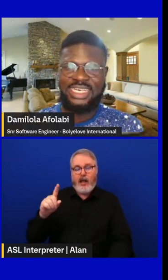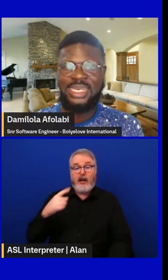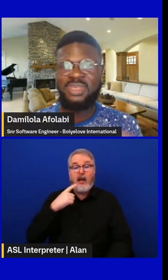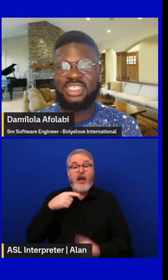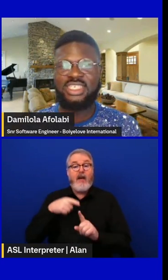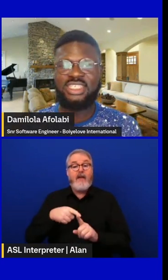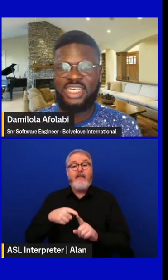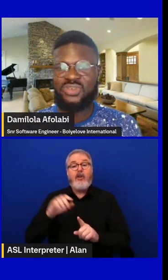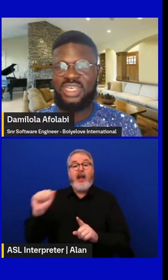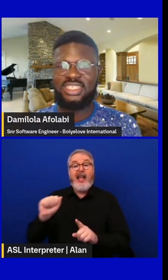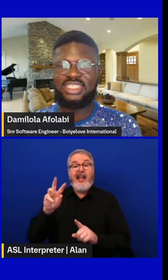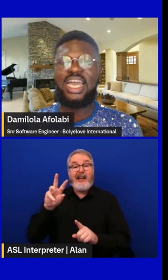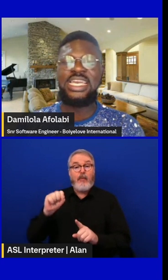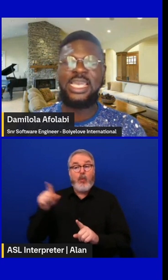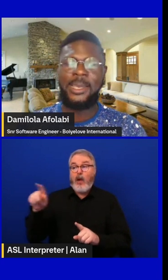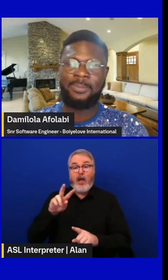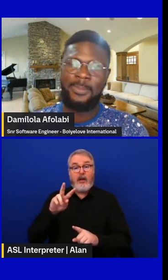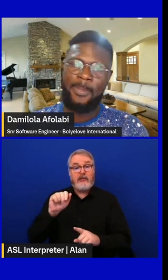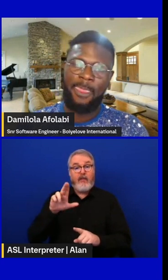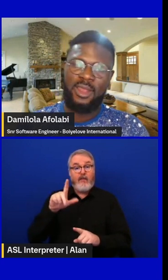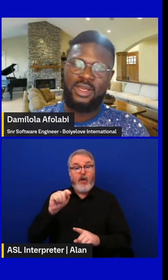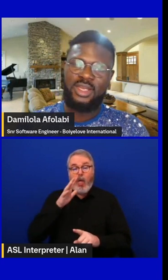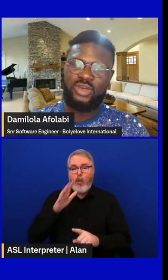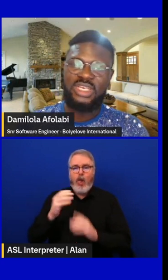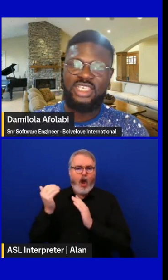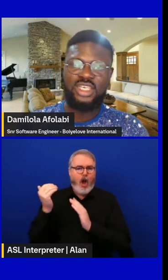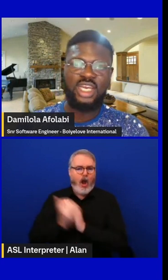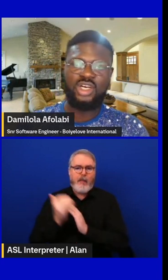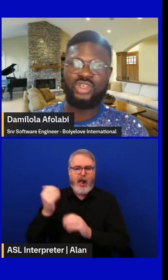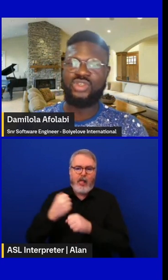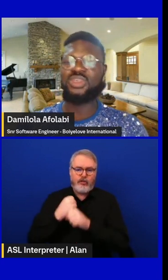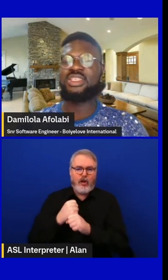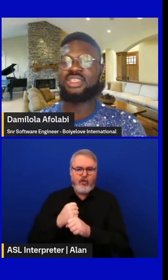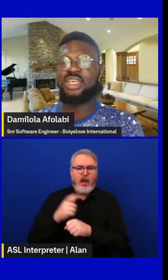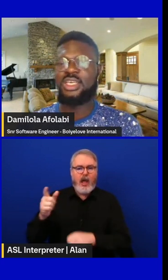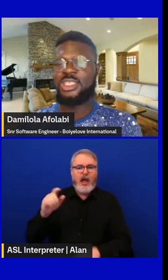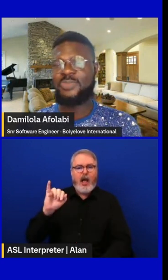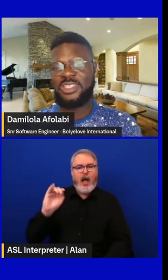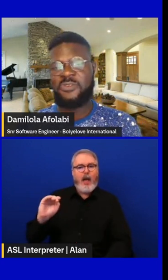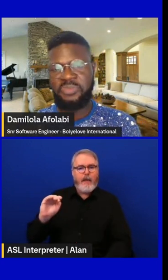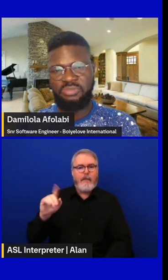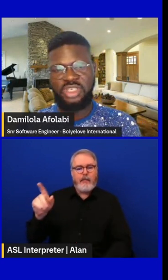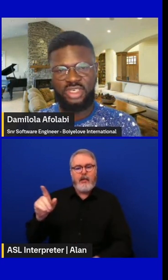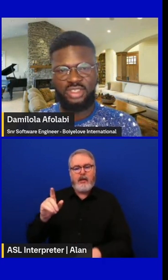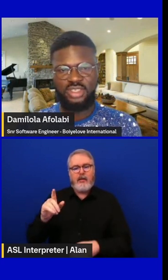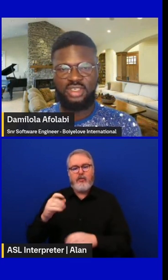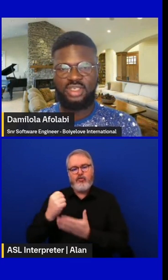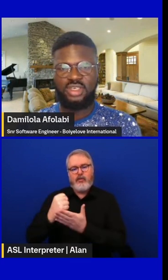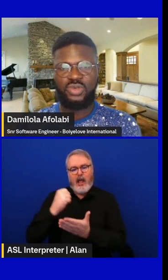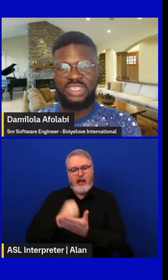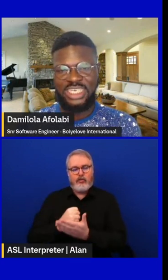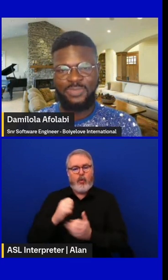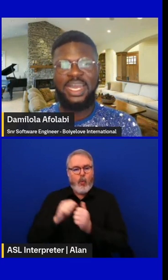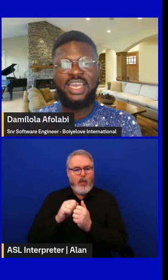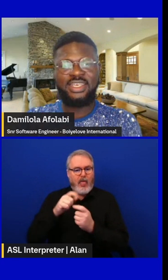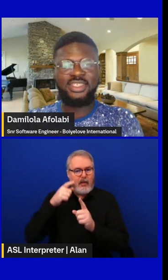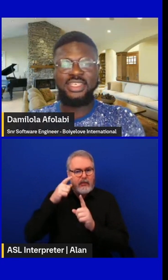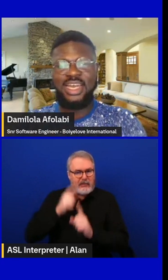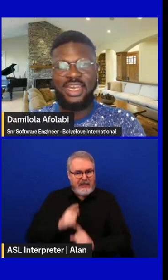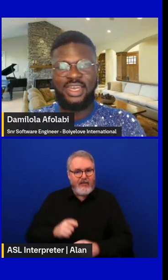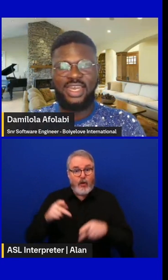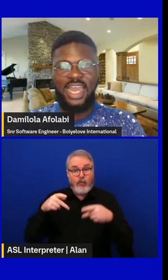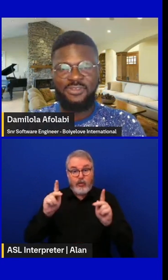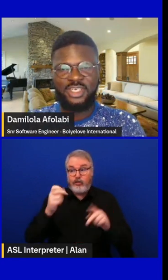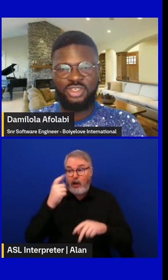Vault dynamically generates IAM credentials with specific permissions, which